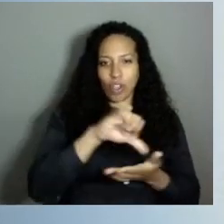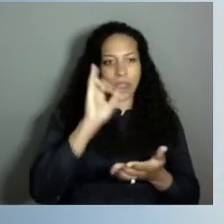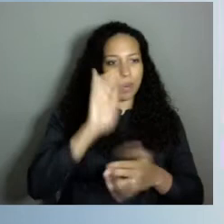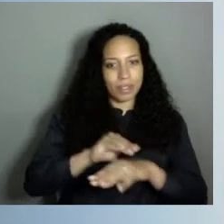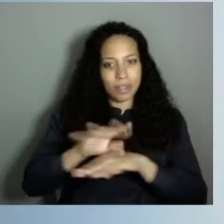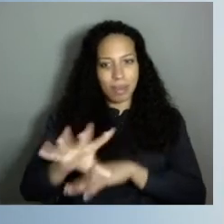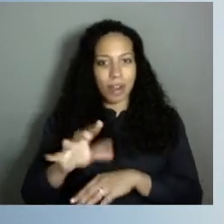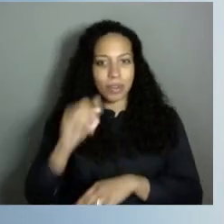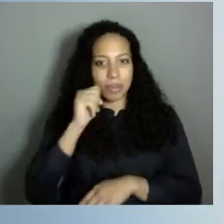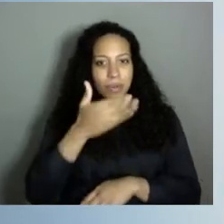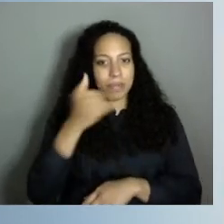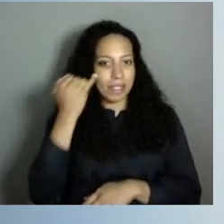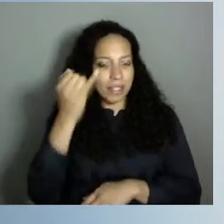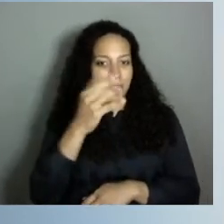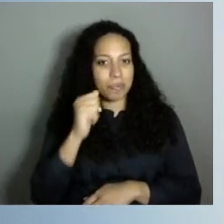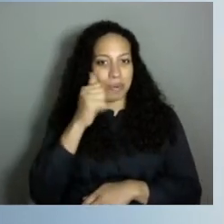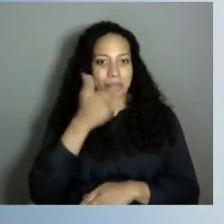technologies.